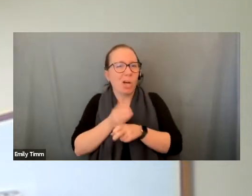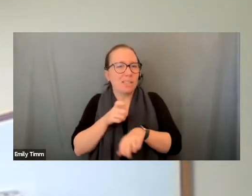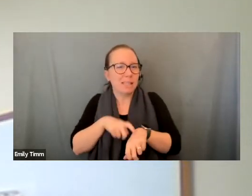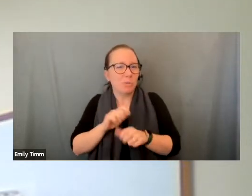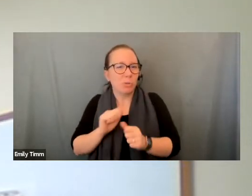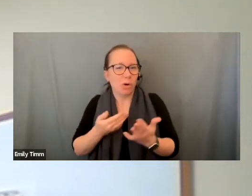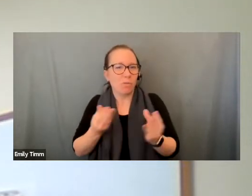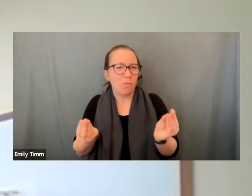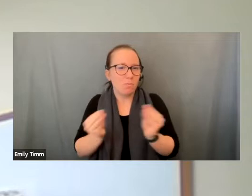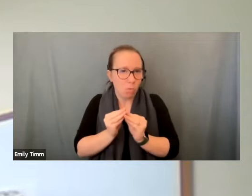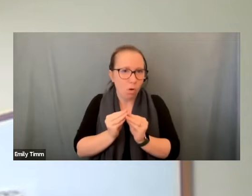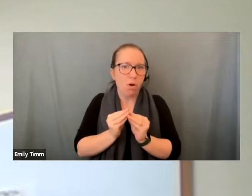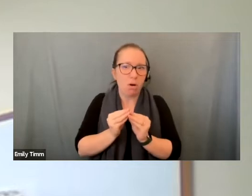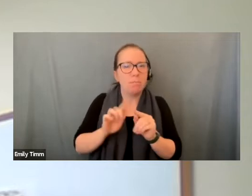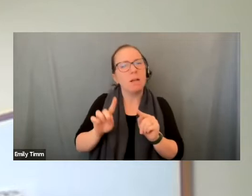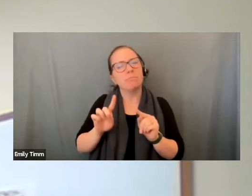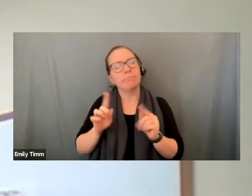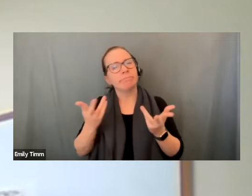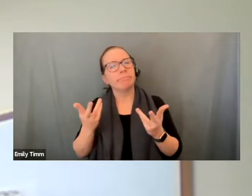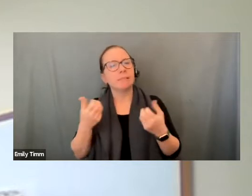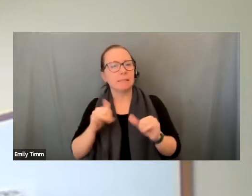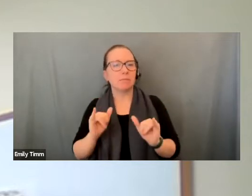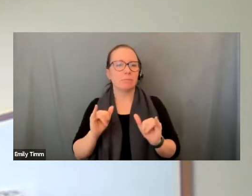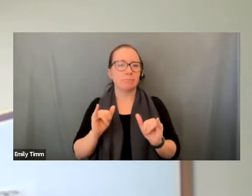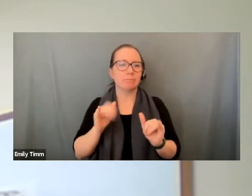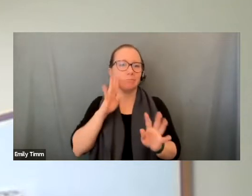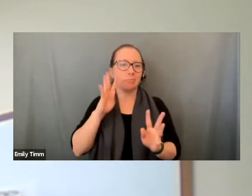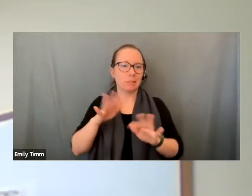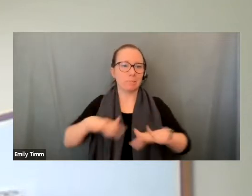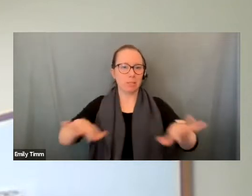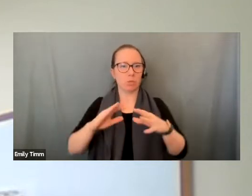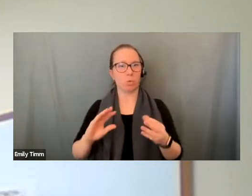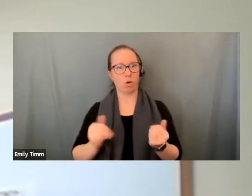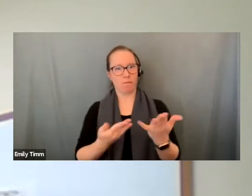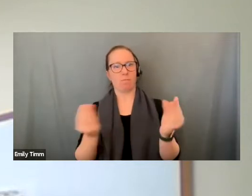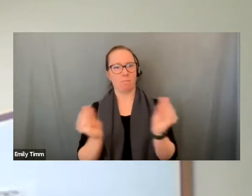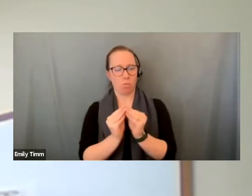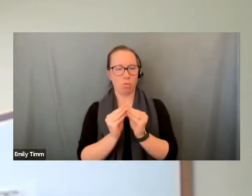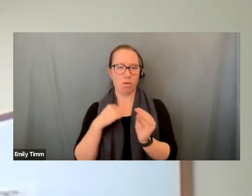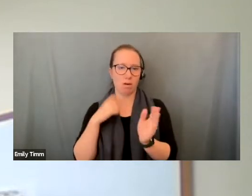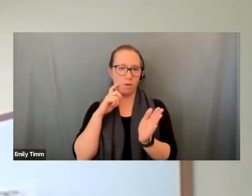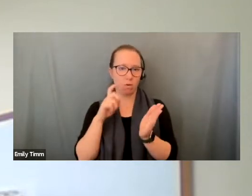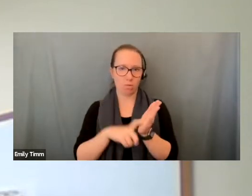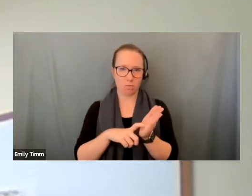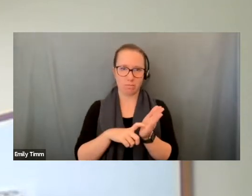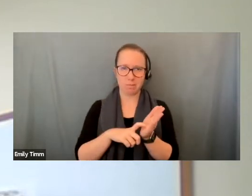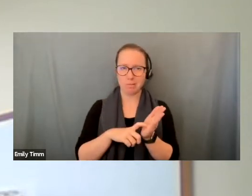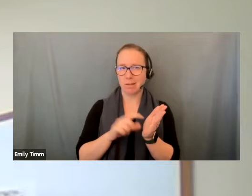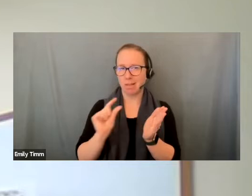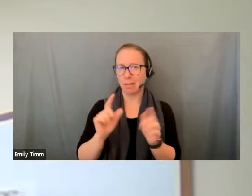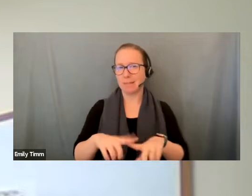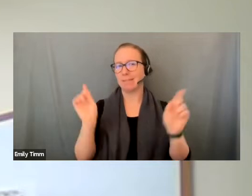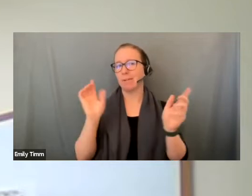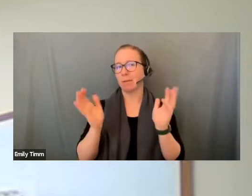space to support each other. So I just really noticed that a little bit different than past